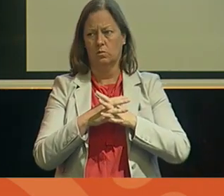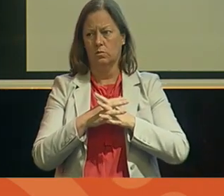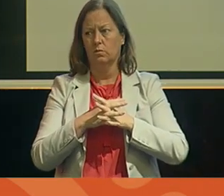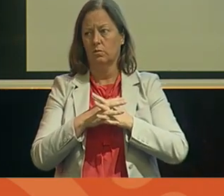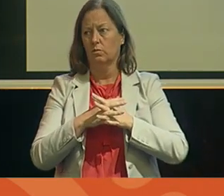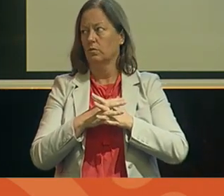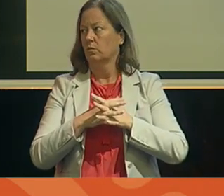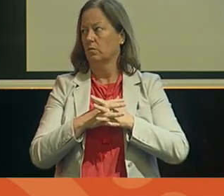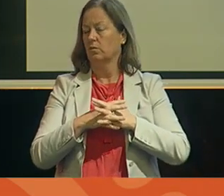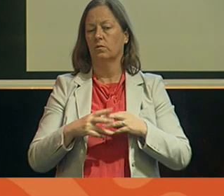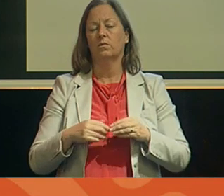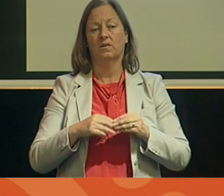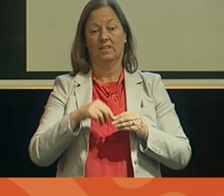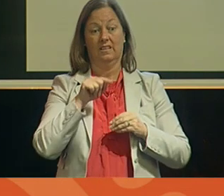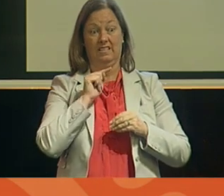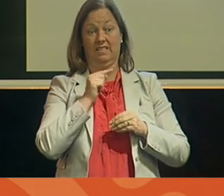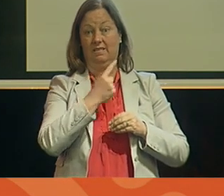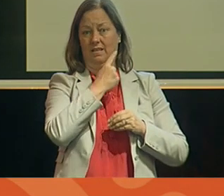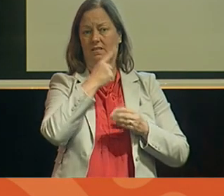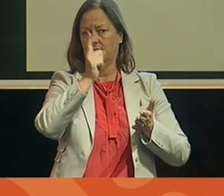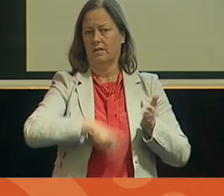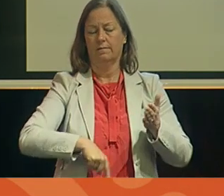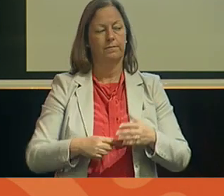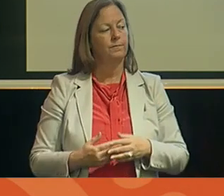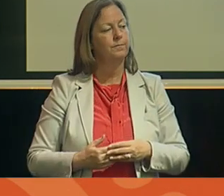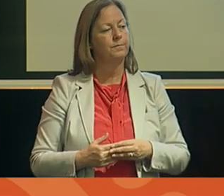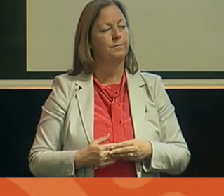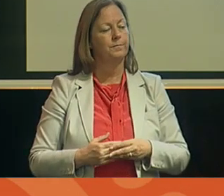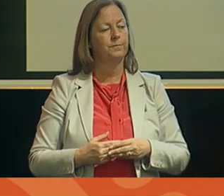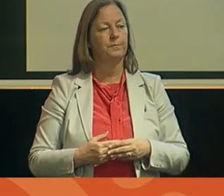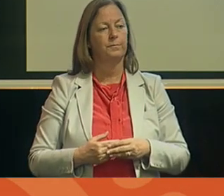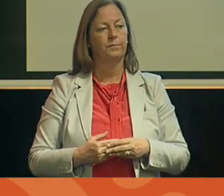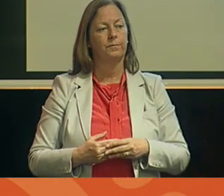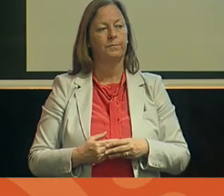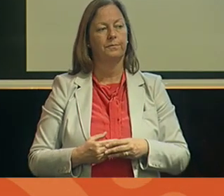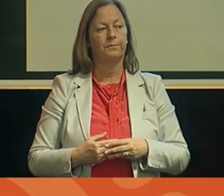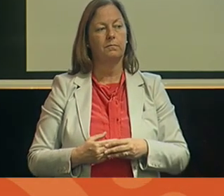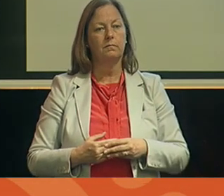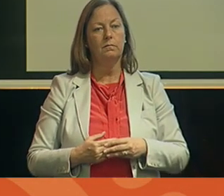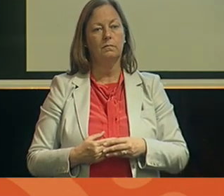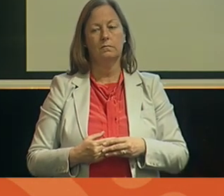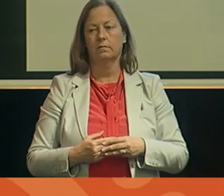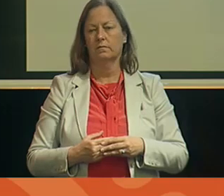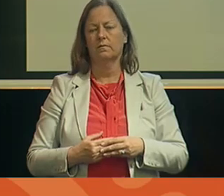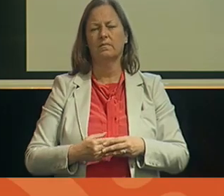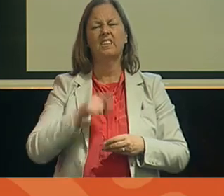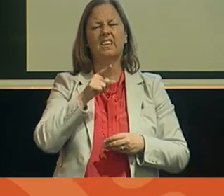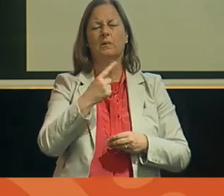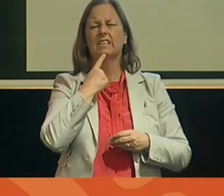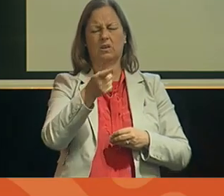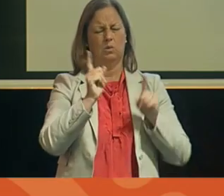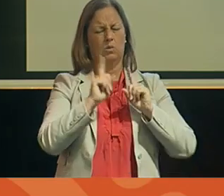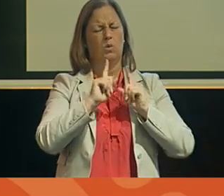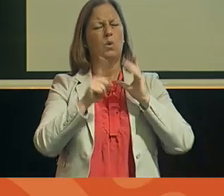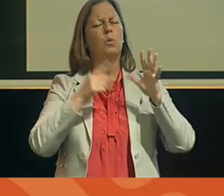Malaysia, yeah? This is the fine. So basically, this is the breakdown of the laws here.